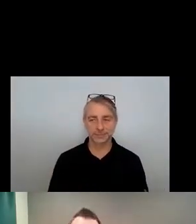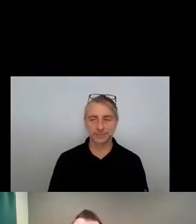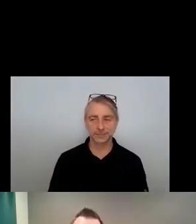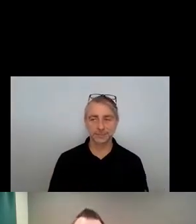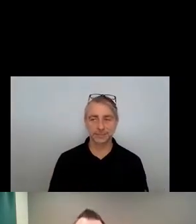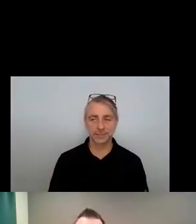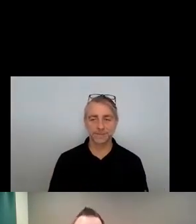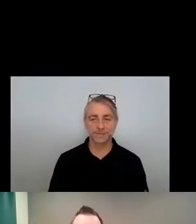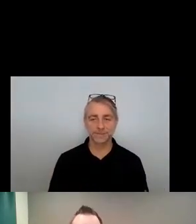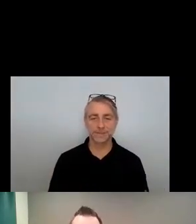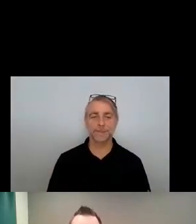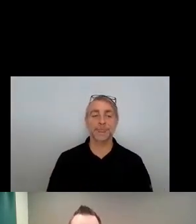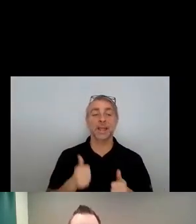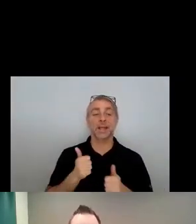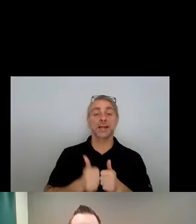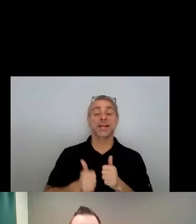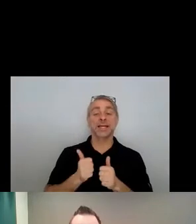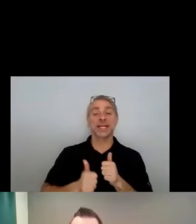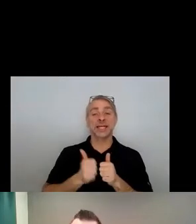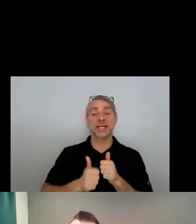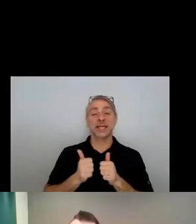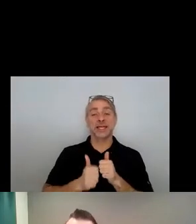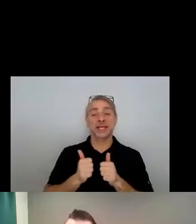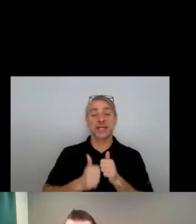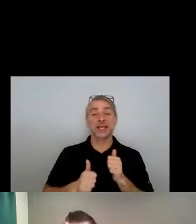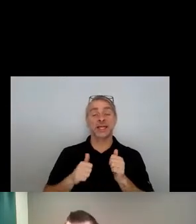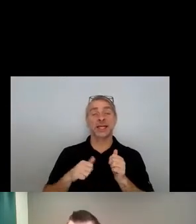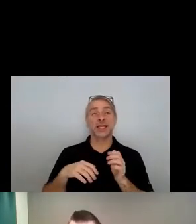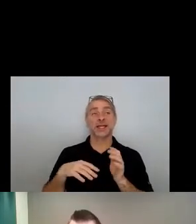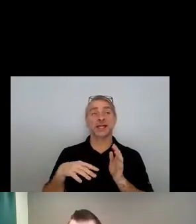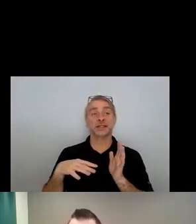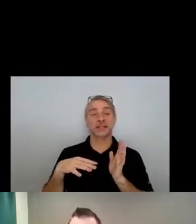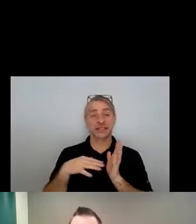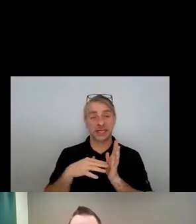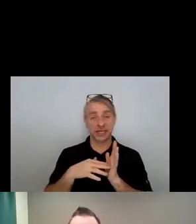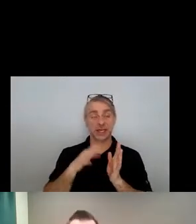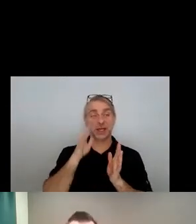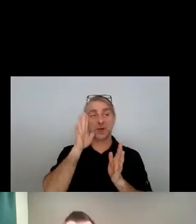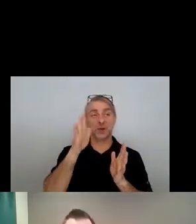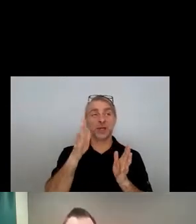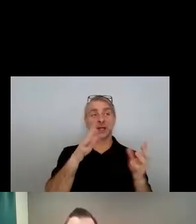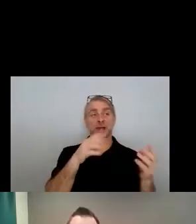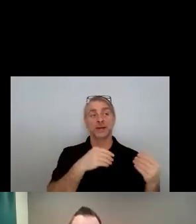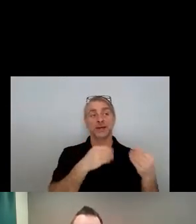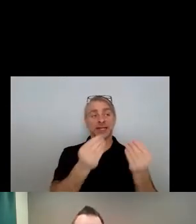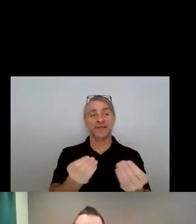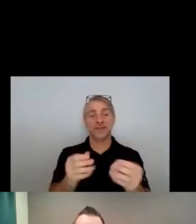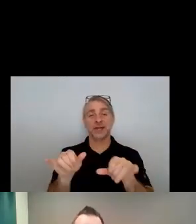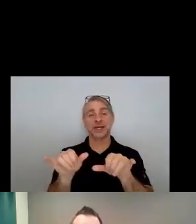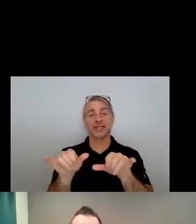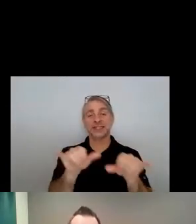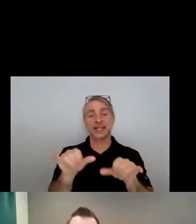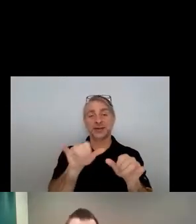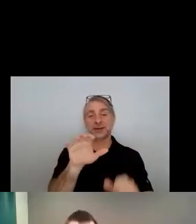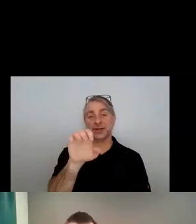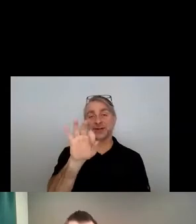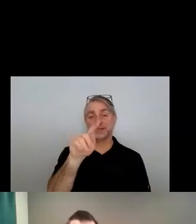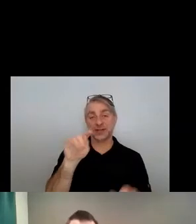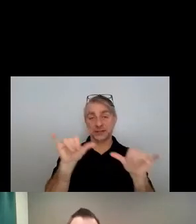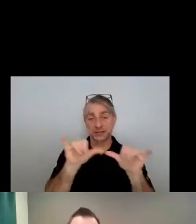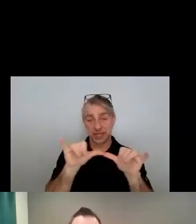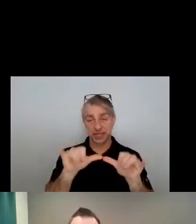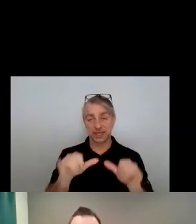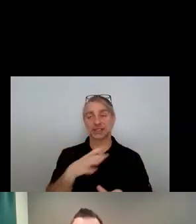meta-analysis, every study will produce a standardized effect size, and then along with that, the